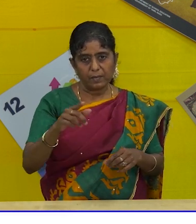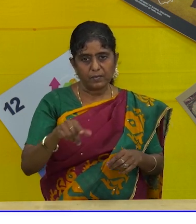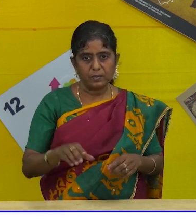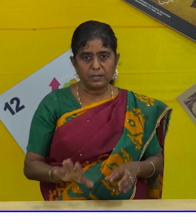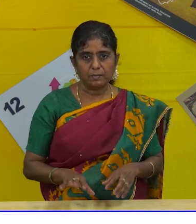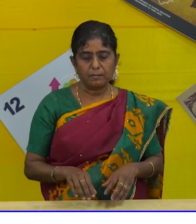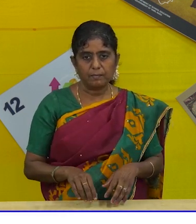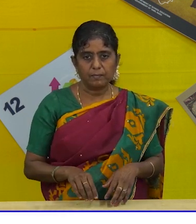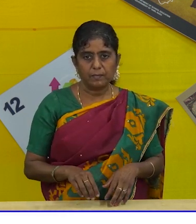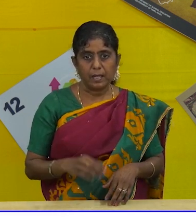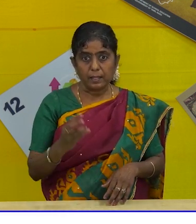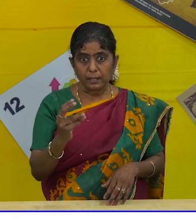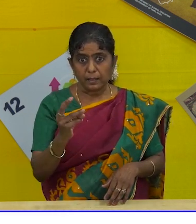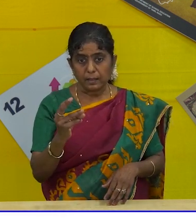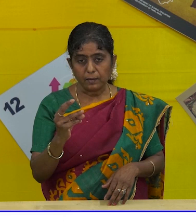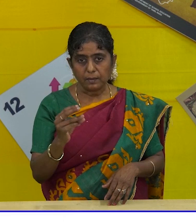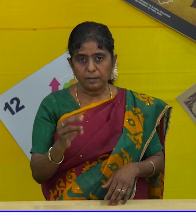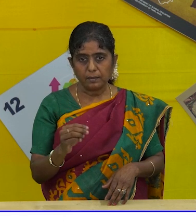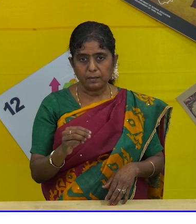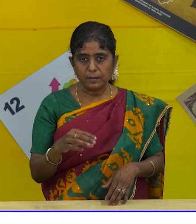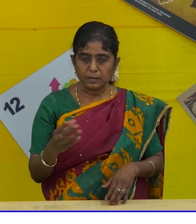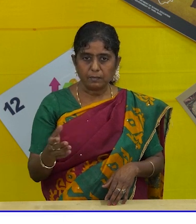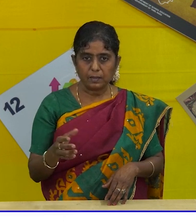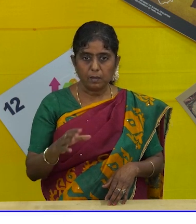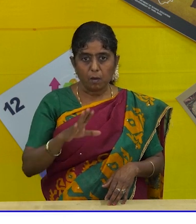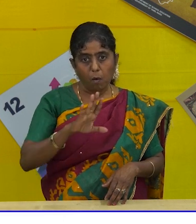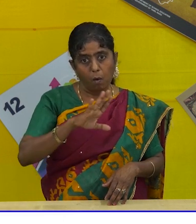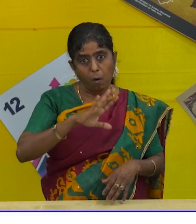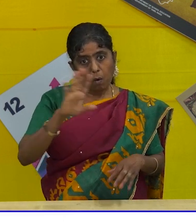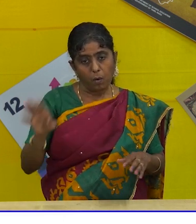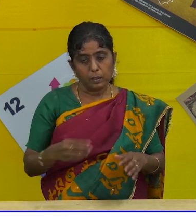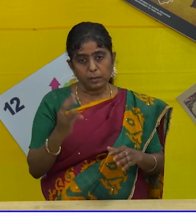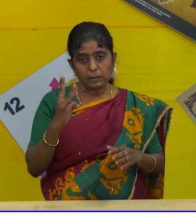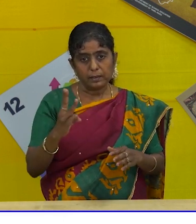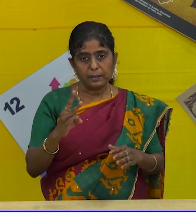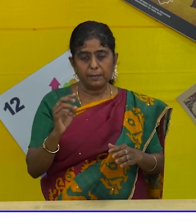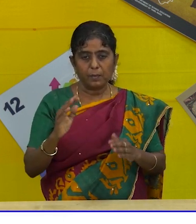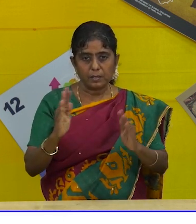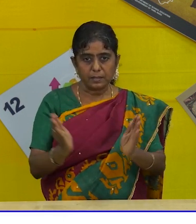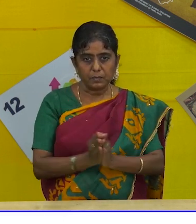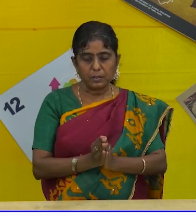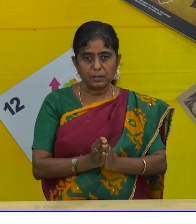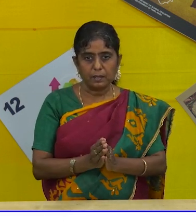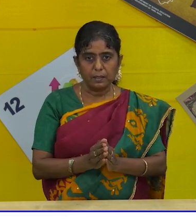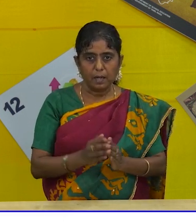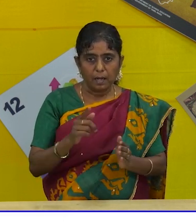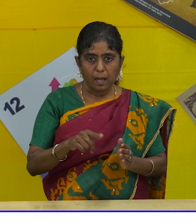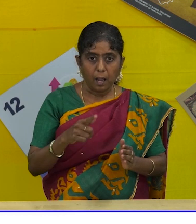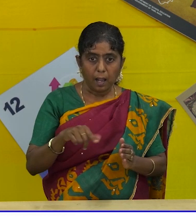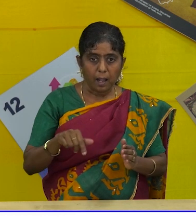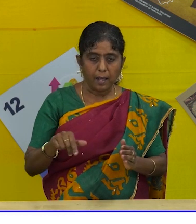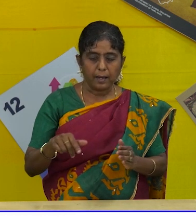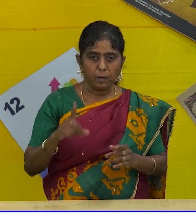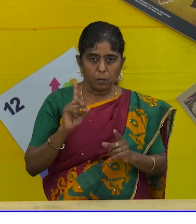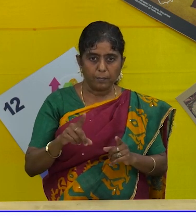of solutions. Look at the third one. Even sometimes all the three planes together lie on one